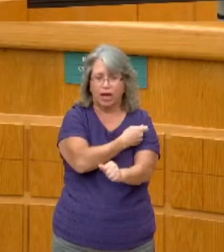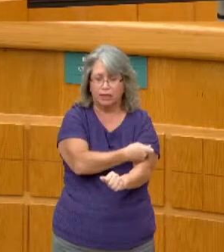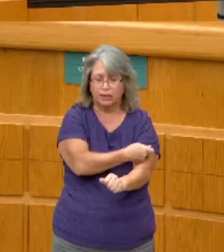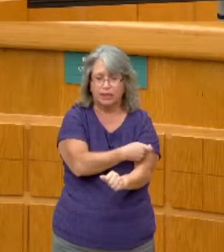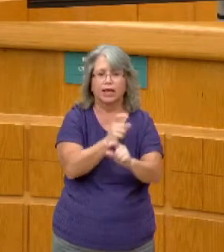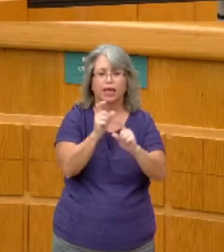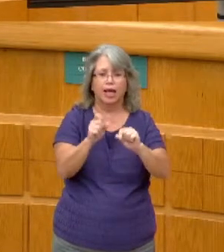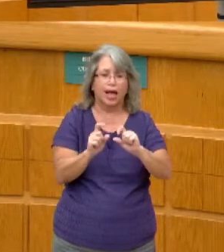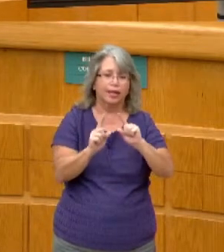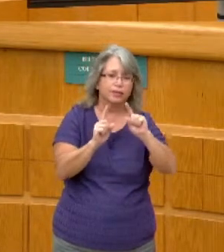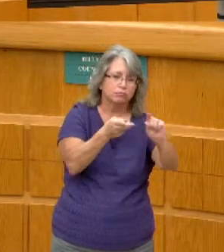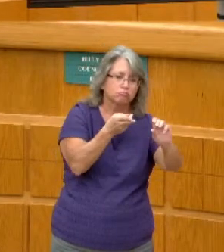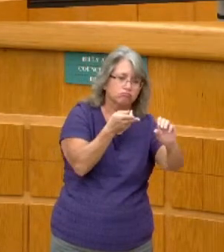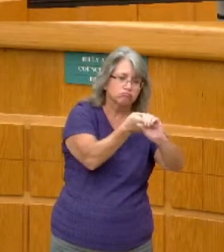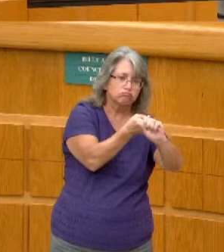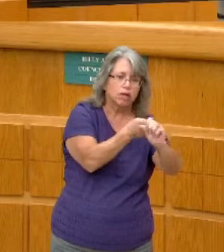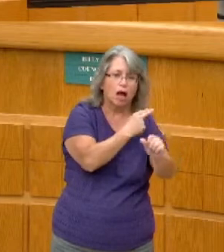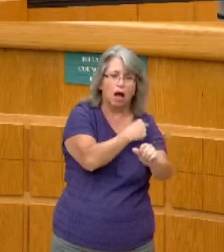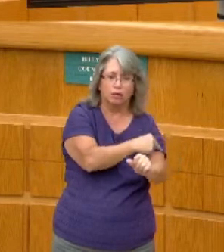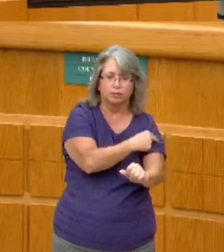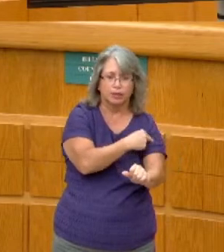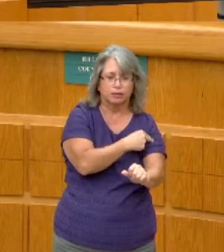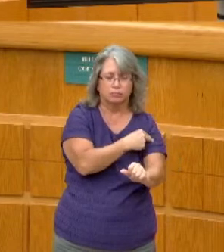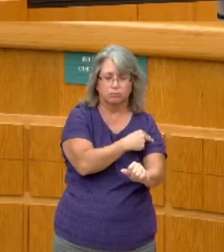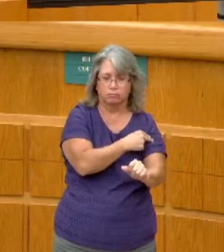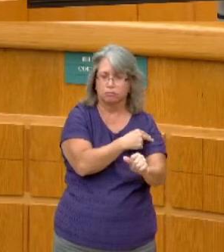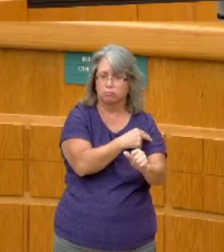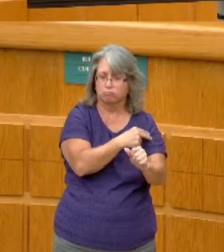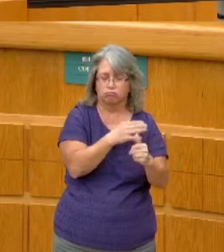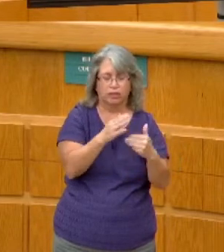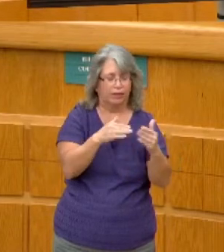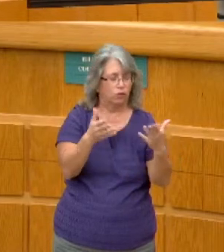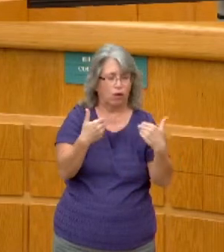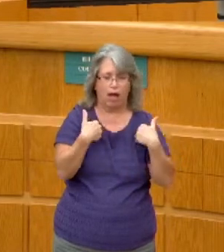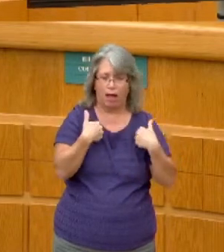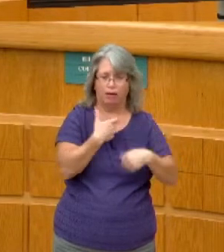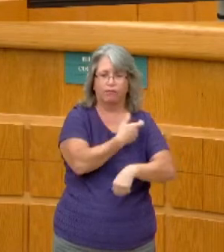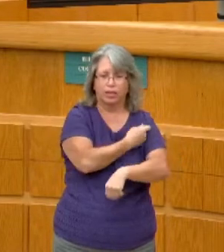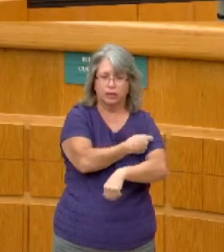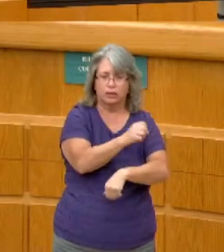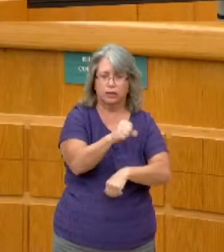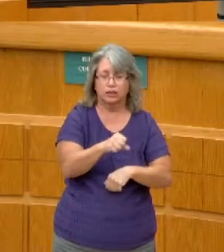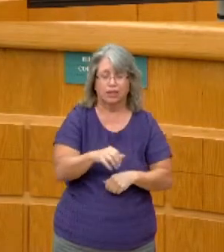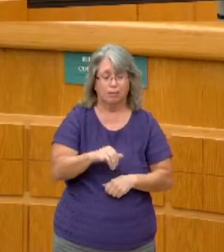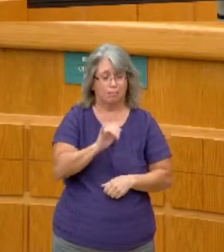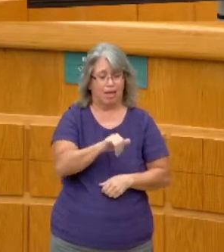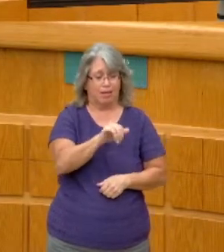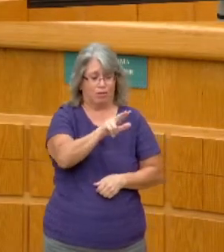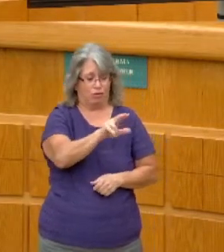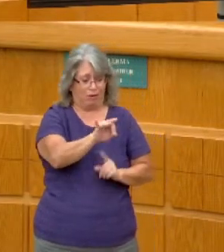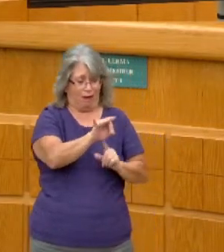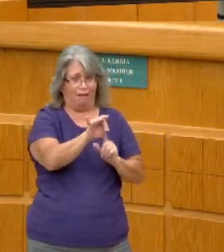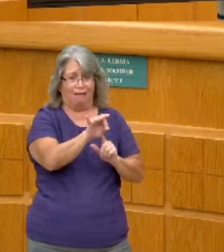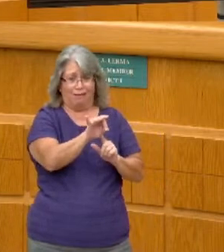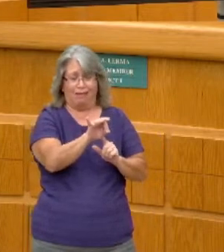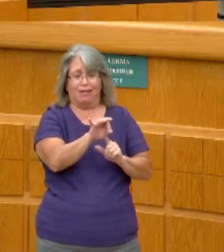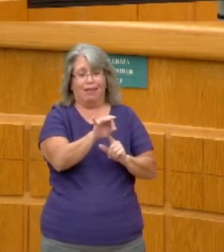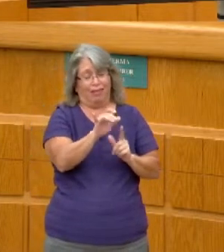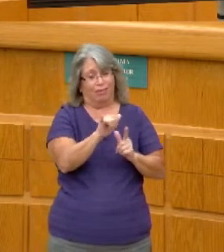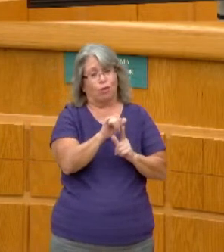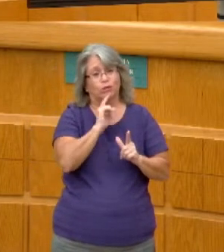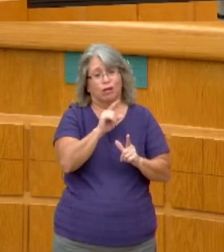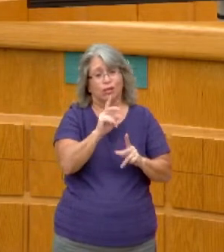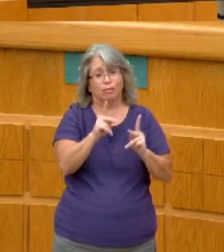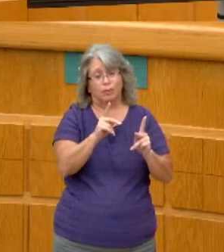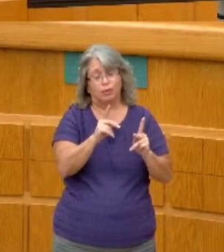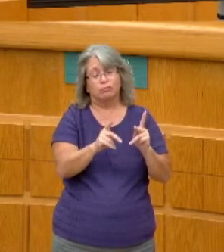even though they were fully vaccinated. So I also want to say that many times these individuals are the ones that are lucky